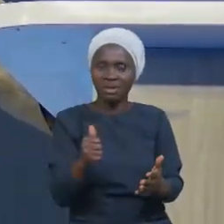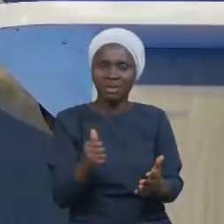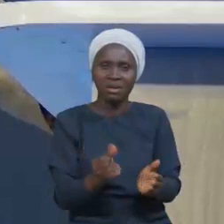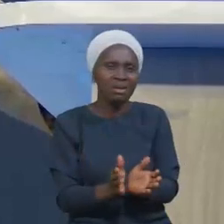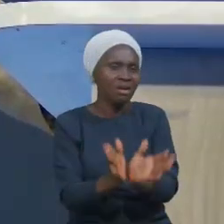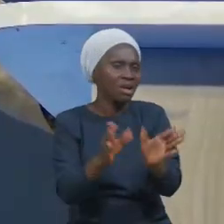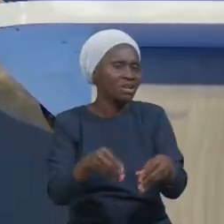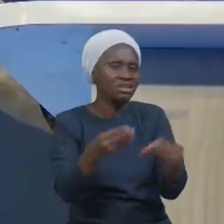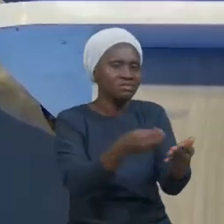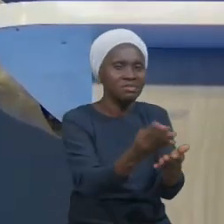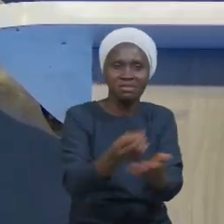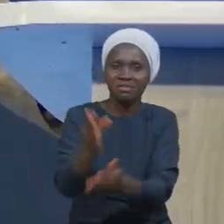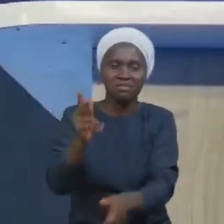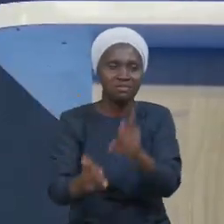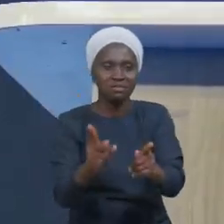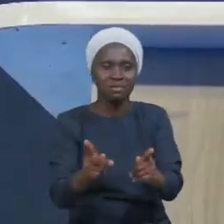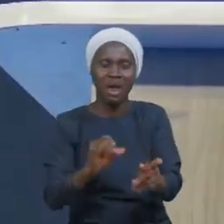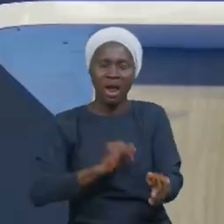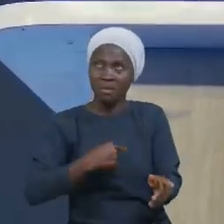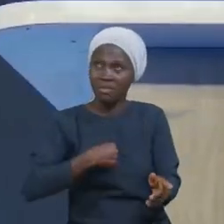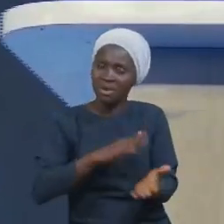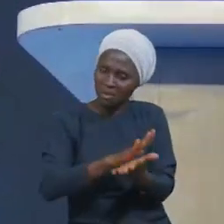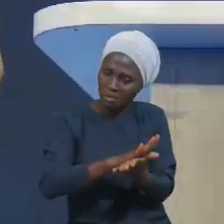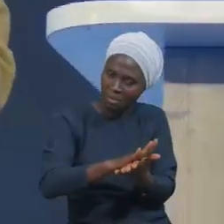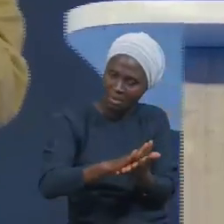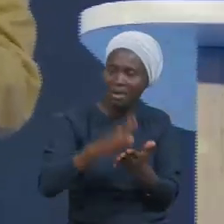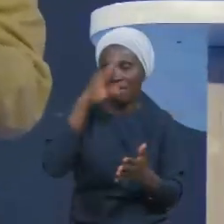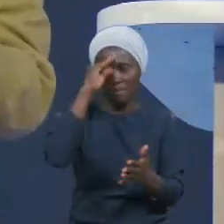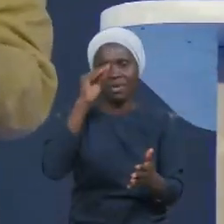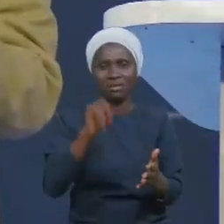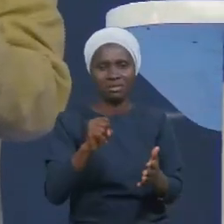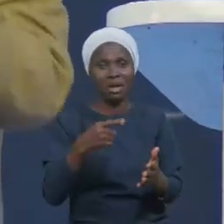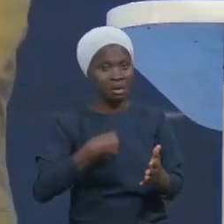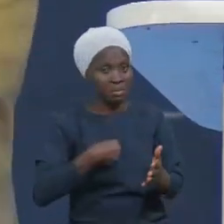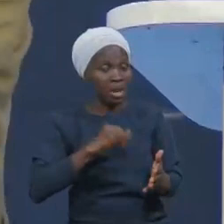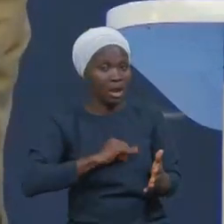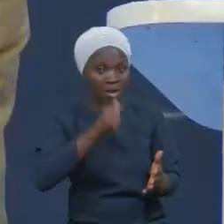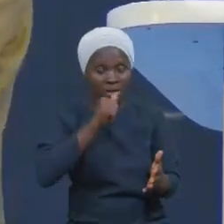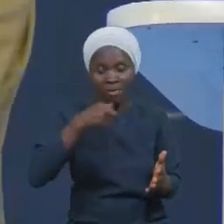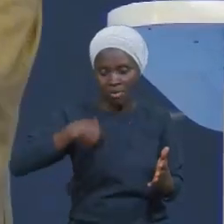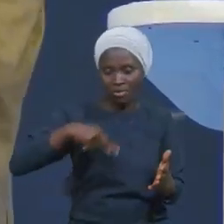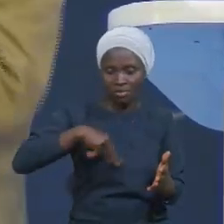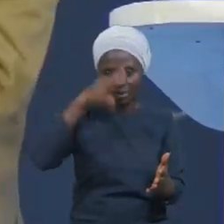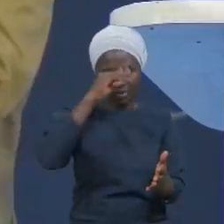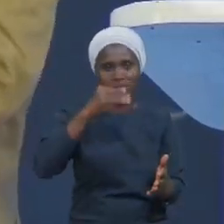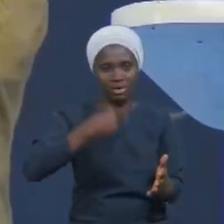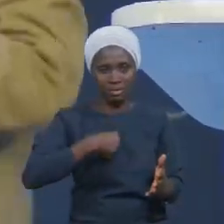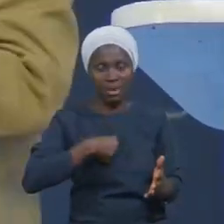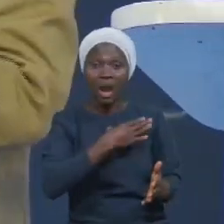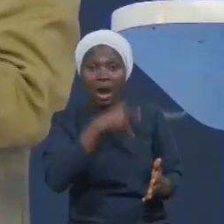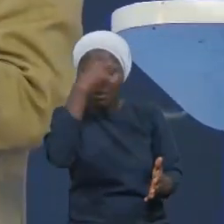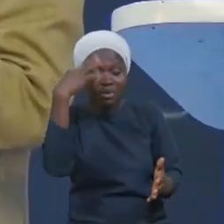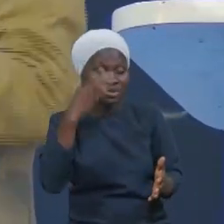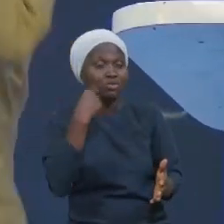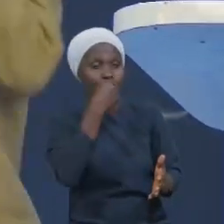I'm a plain man. I am a religious man. And because of who I